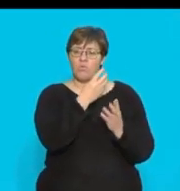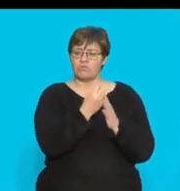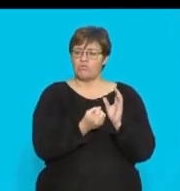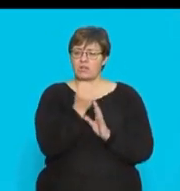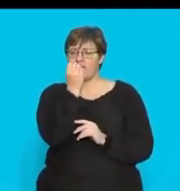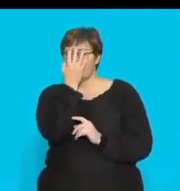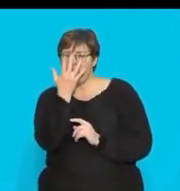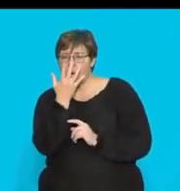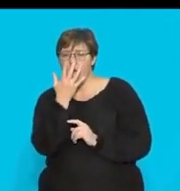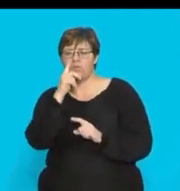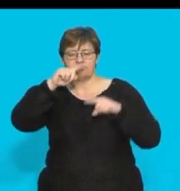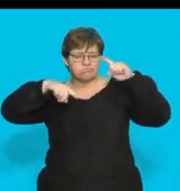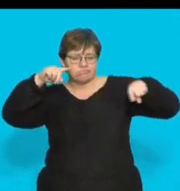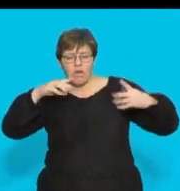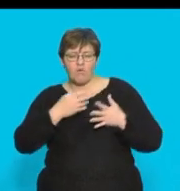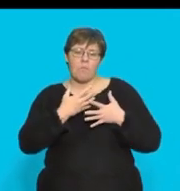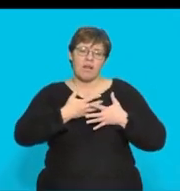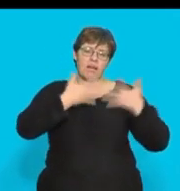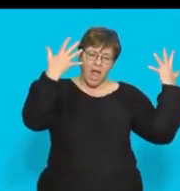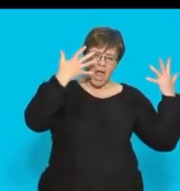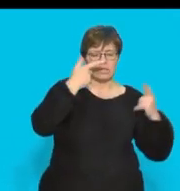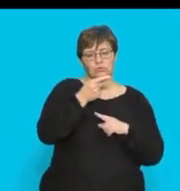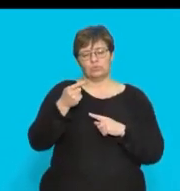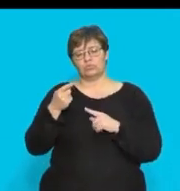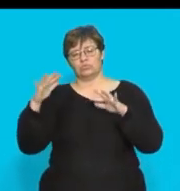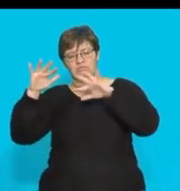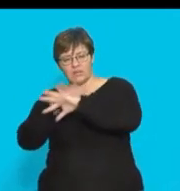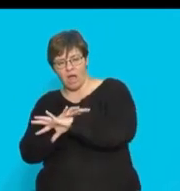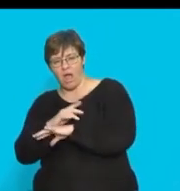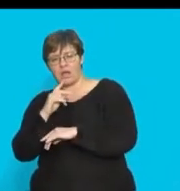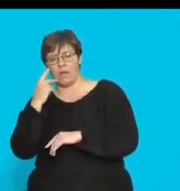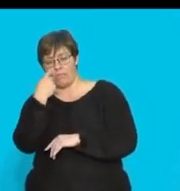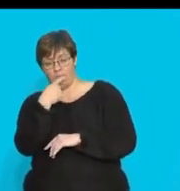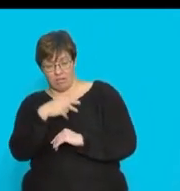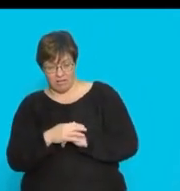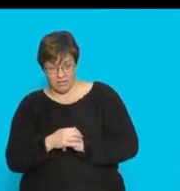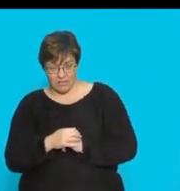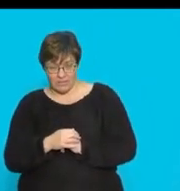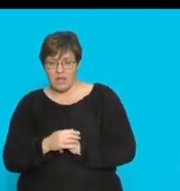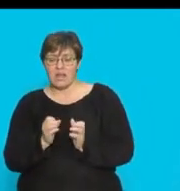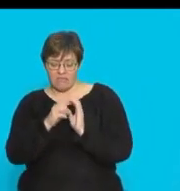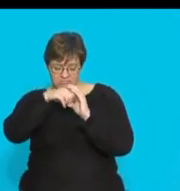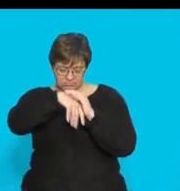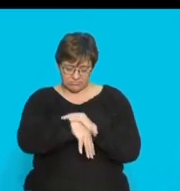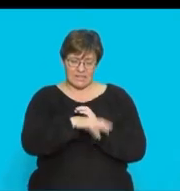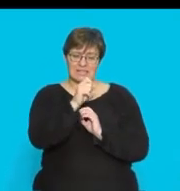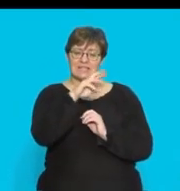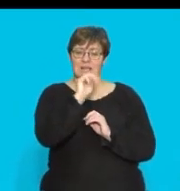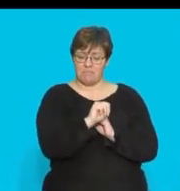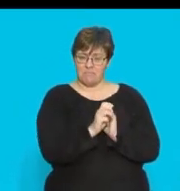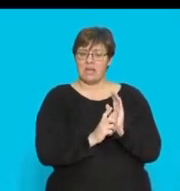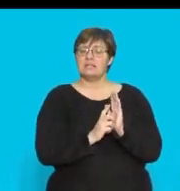from light to dark purple. The plant will also grow an underground stem that will